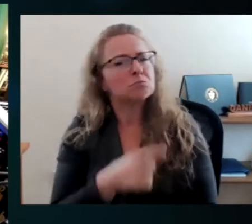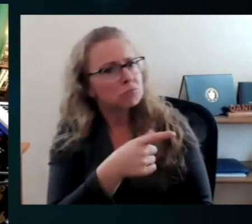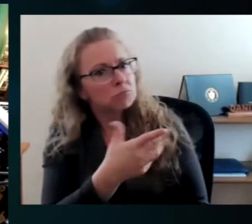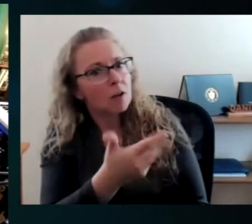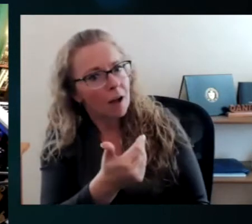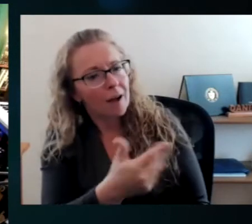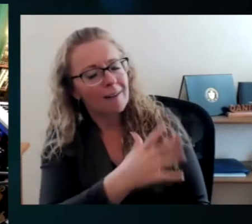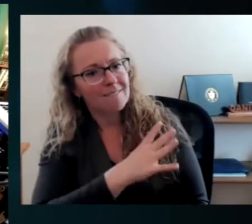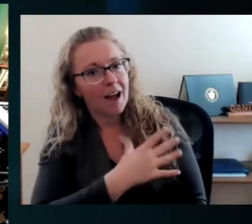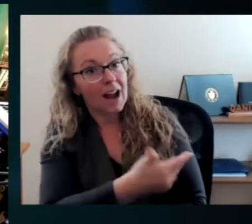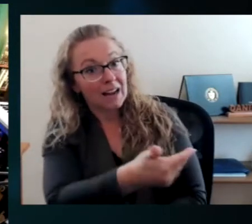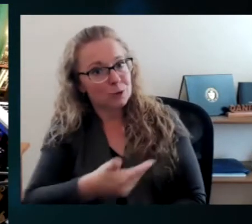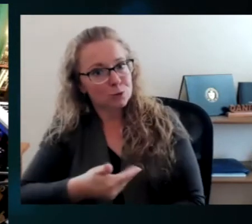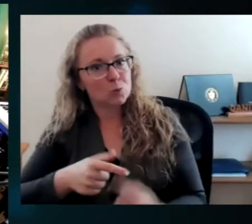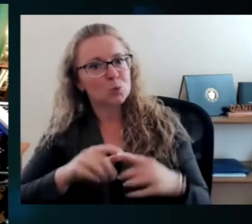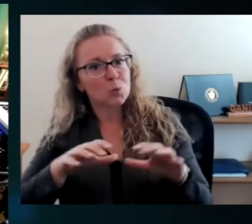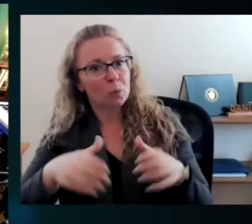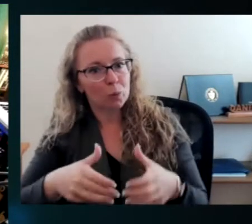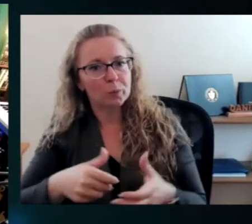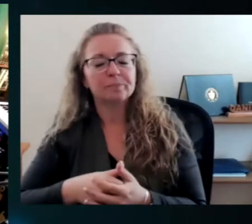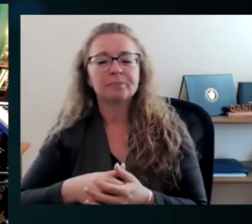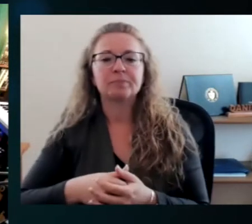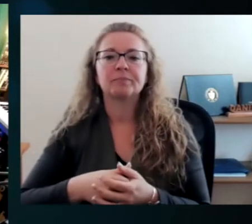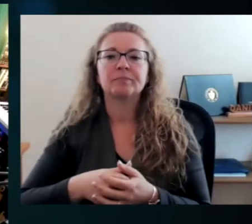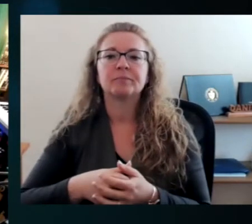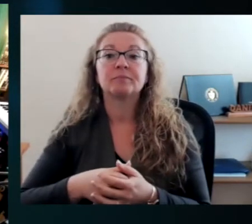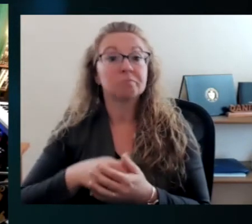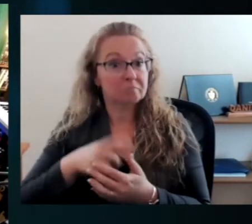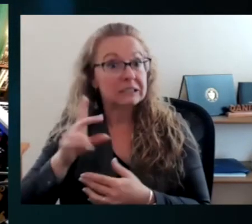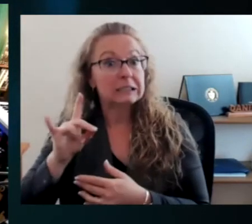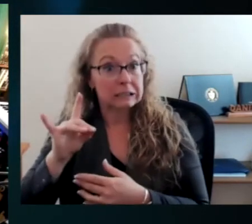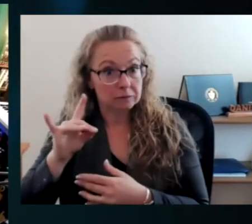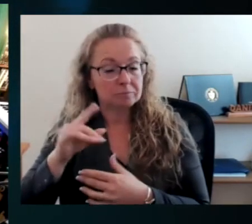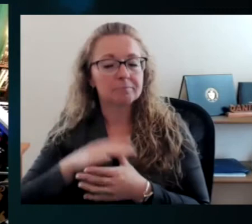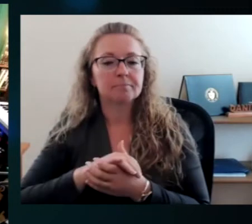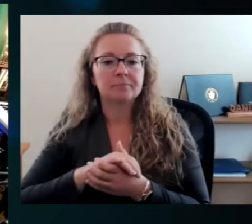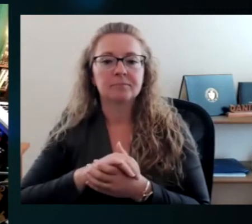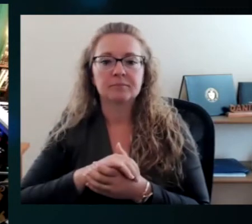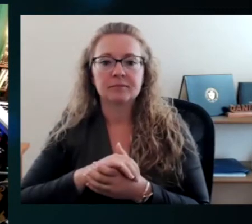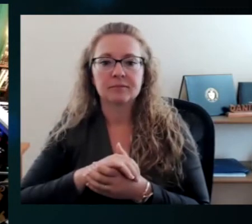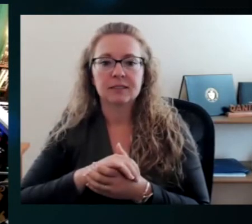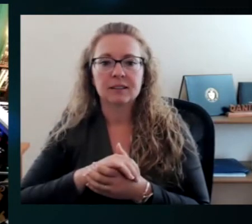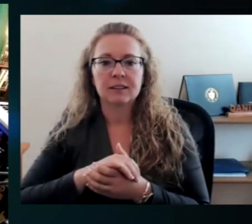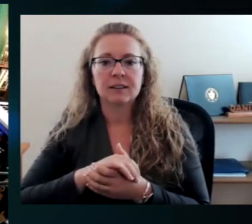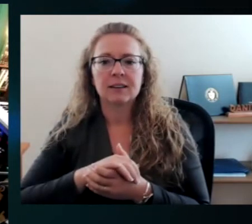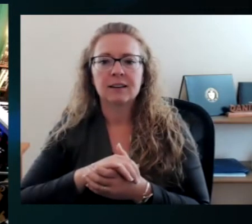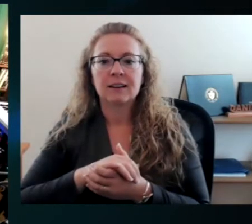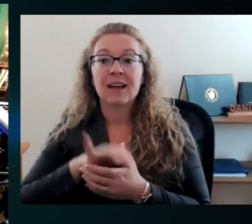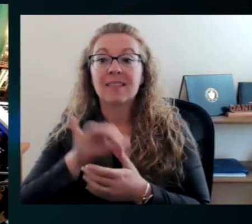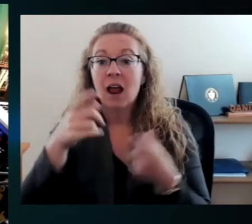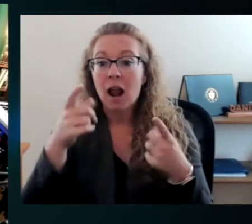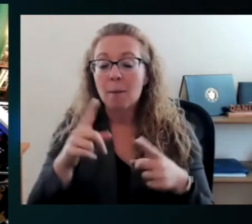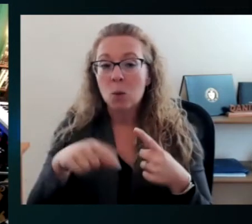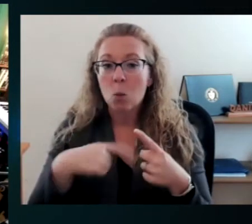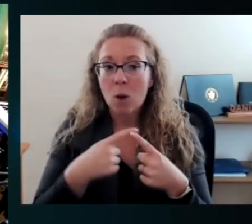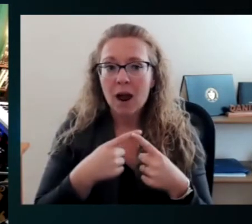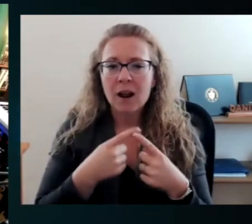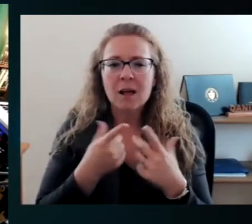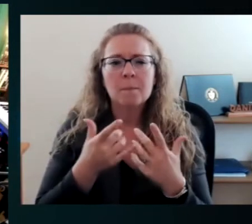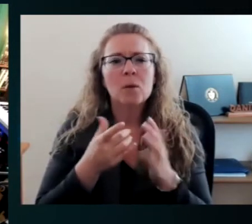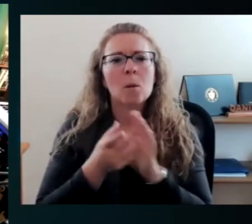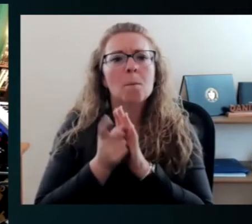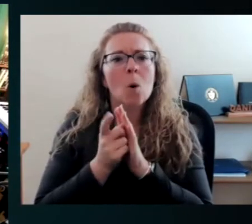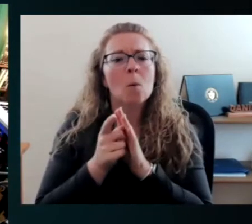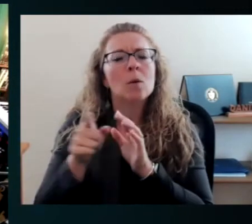group. And she did. And it happened at a moment when the group had been deliberating